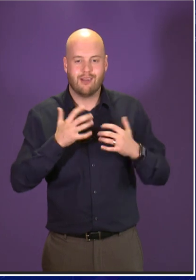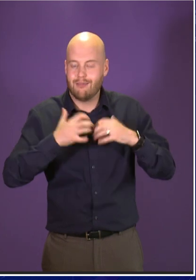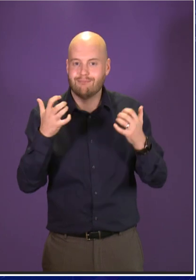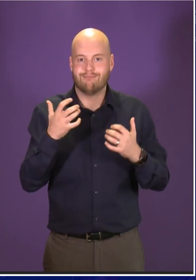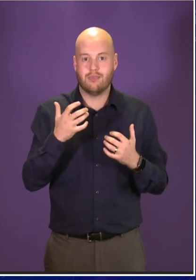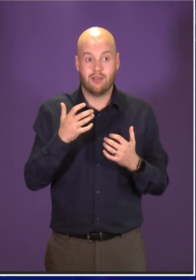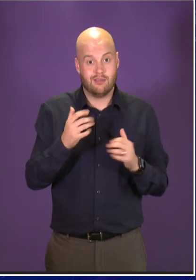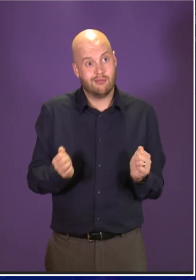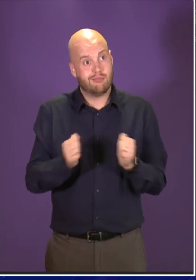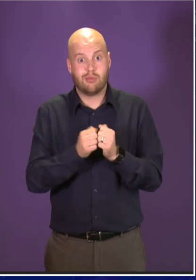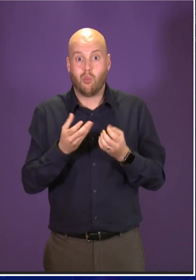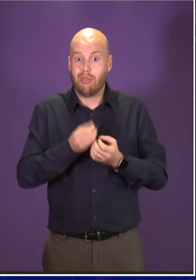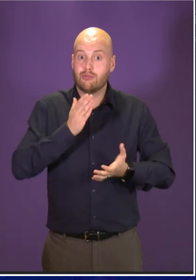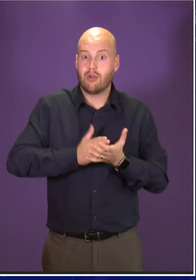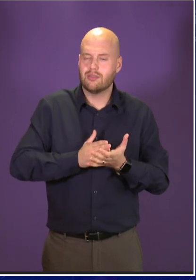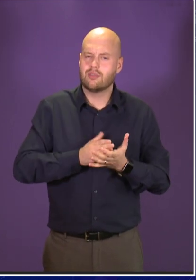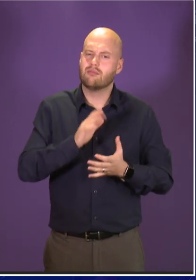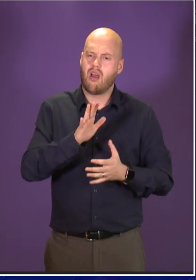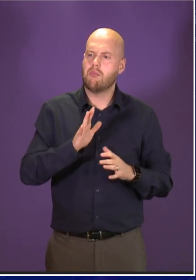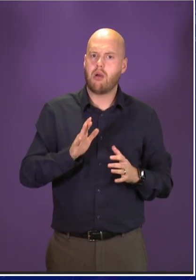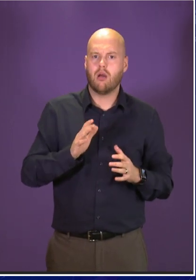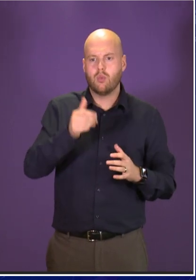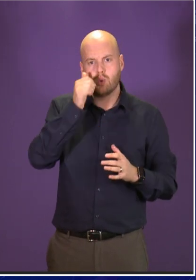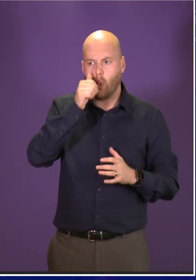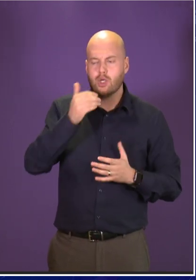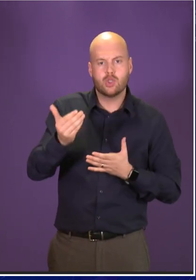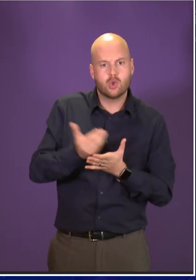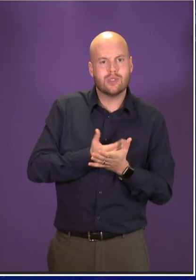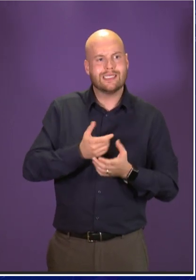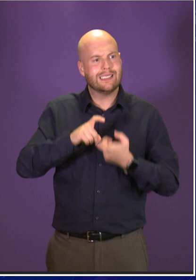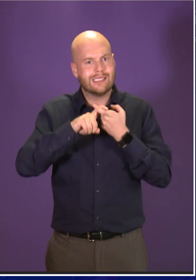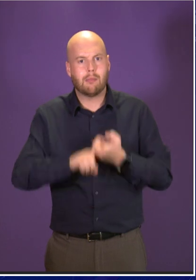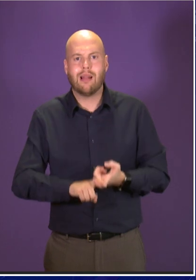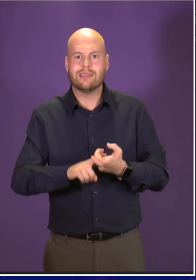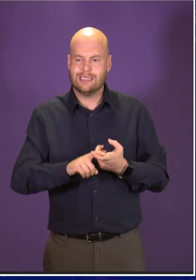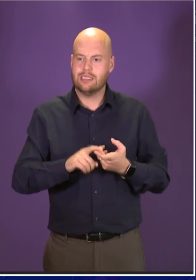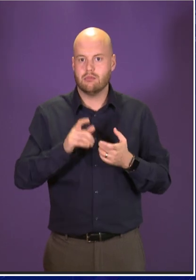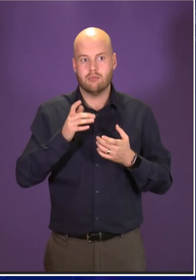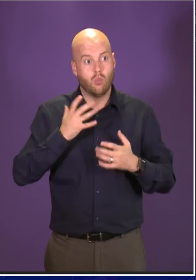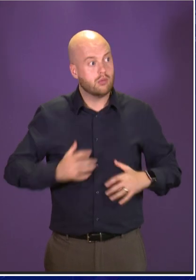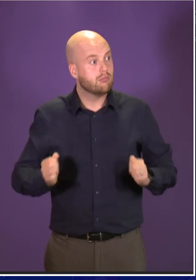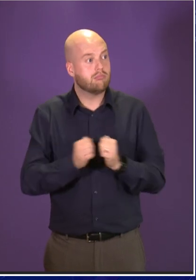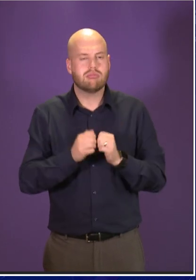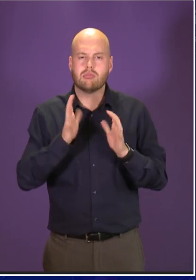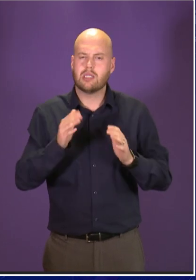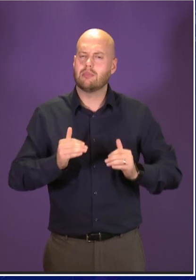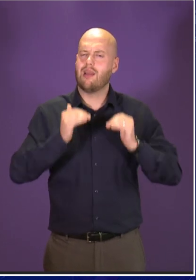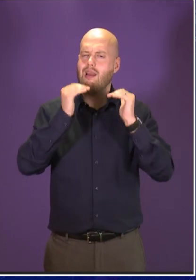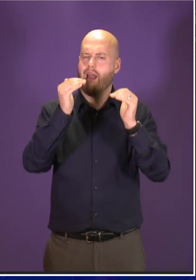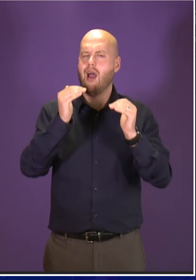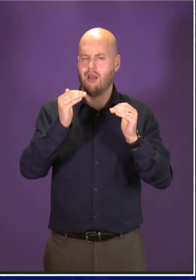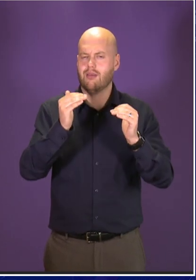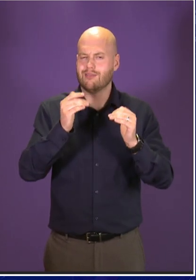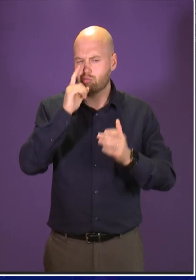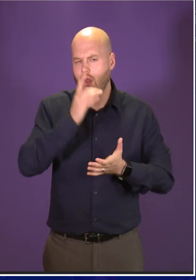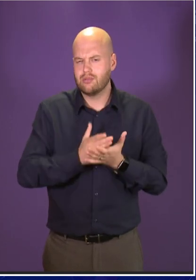levels of cohesion, with stability, with good levels of security, have high levels of trust. So fostering that trust, I think,